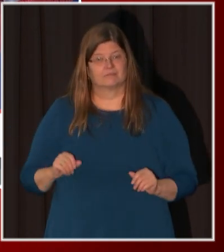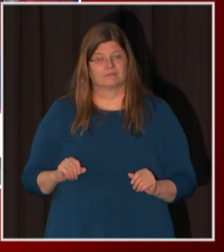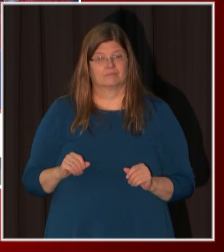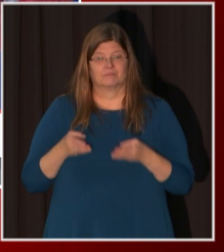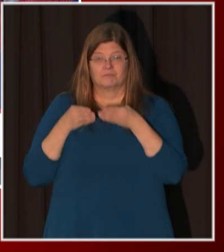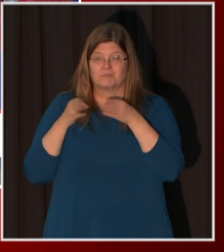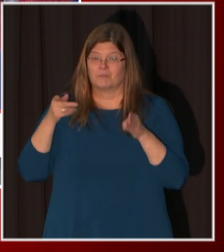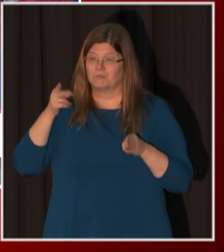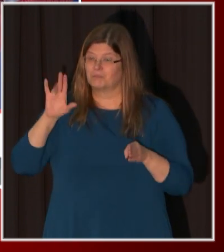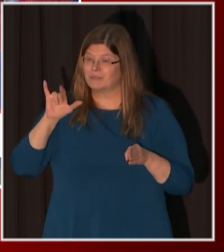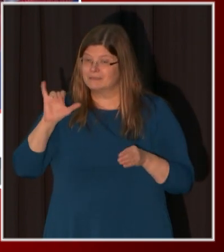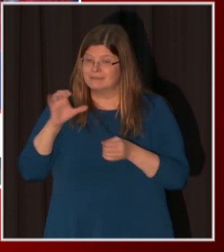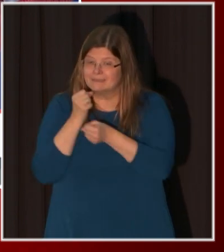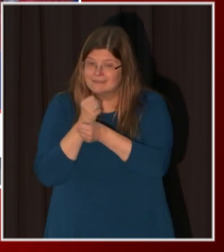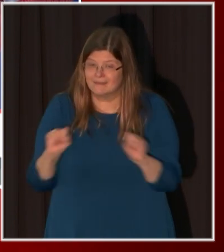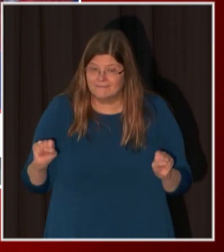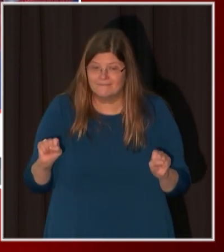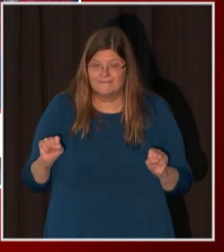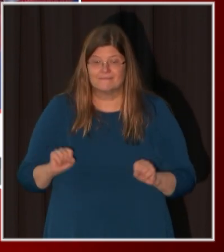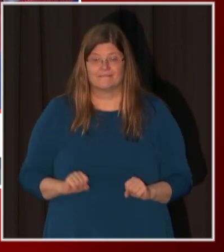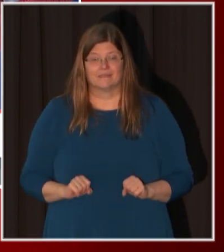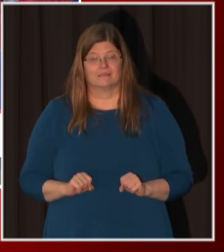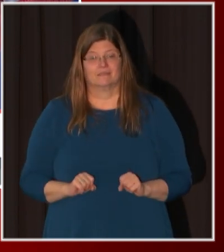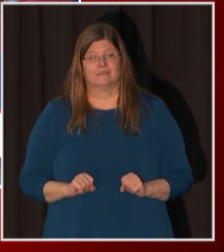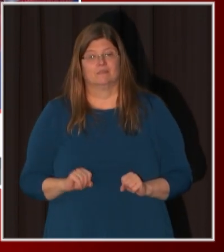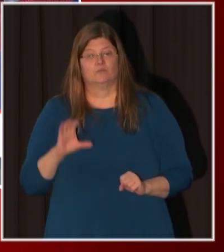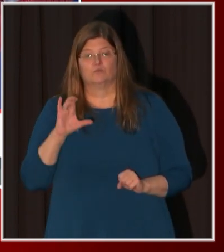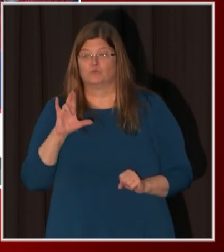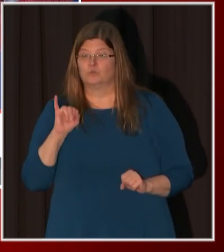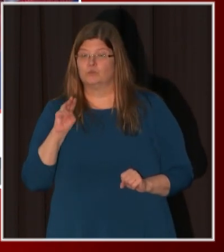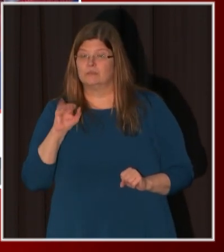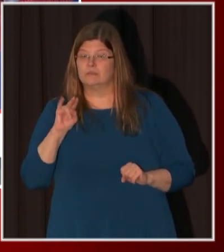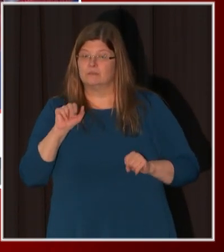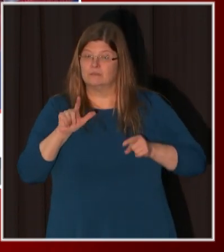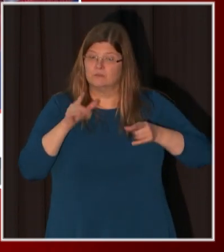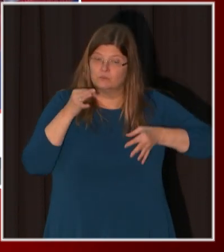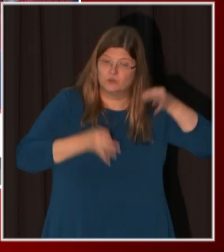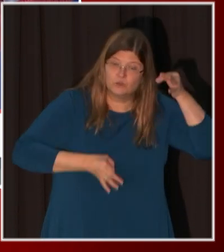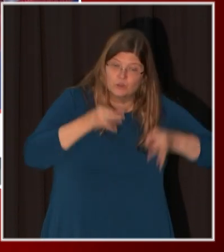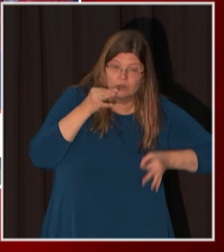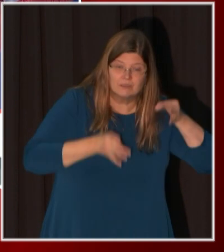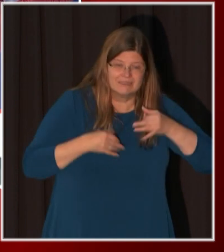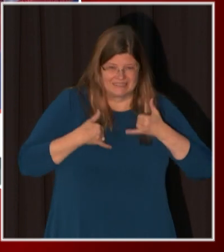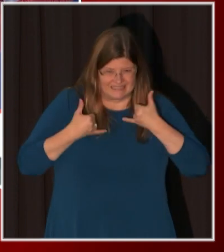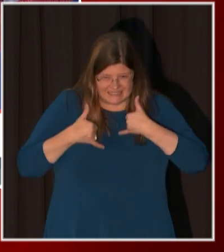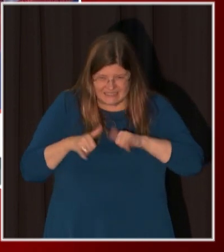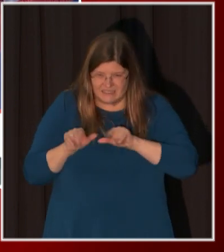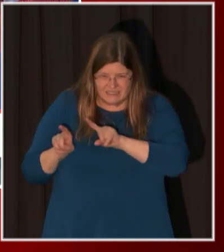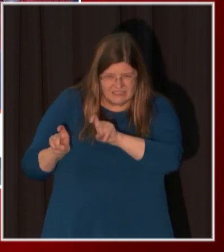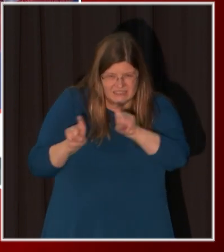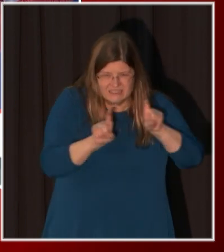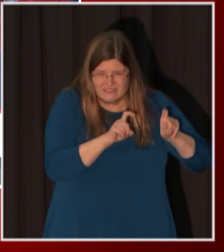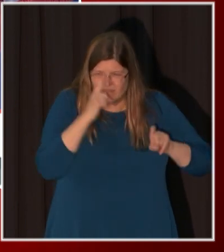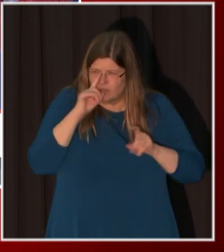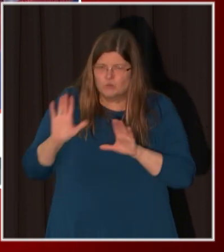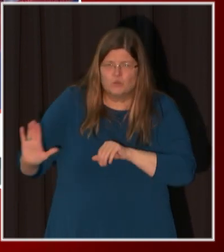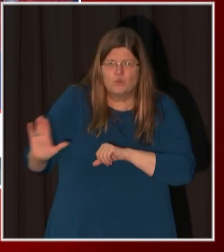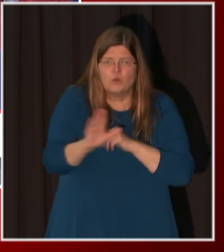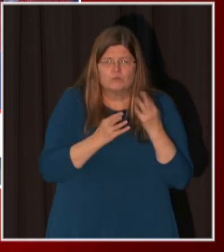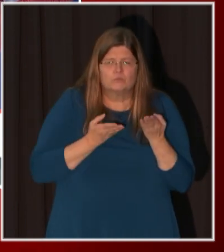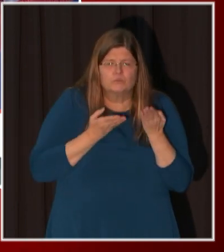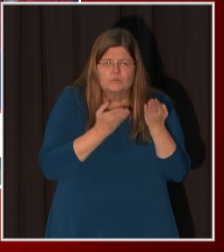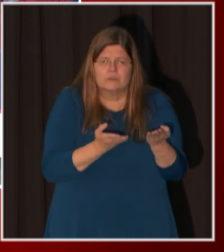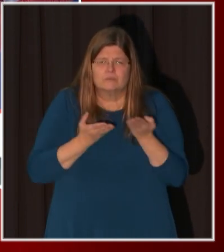will continue to look to this group for recommendations on how we safely